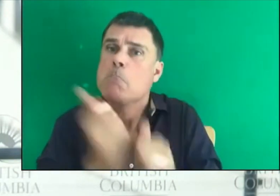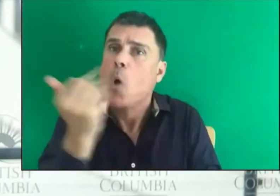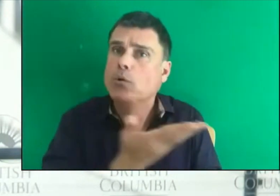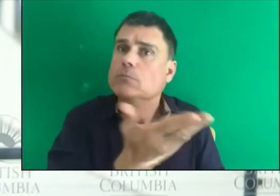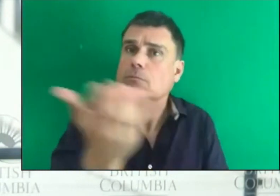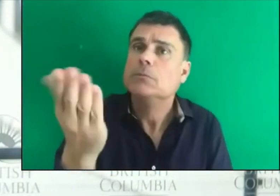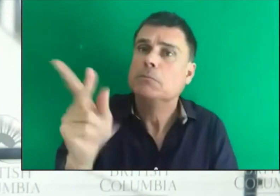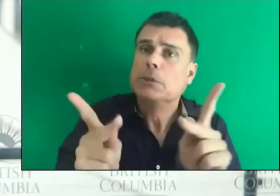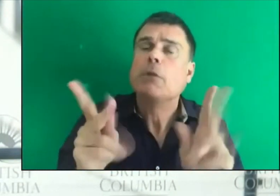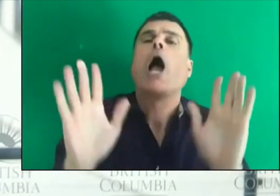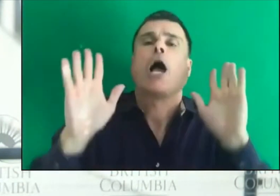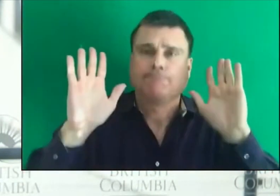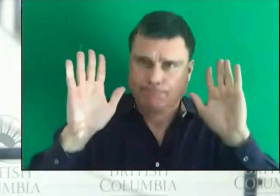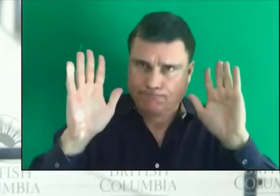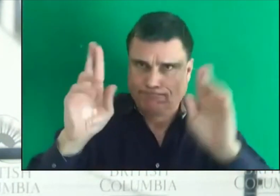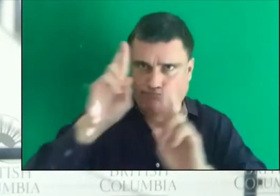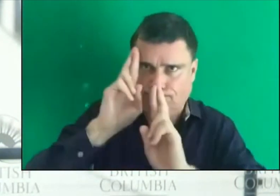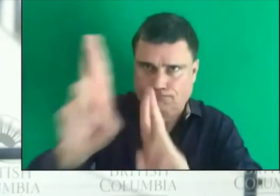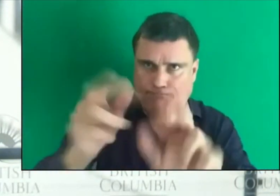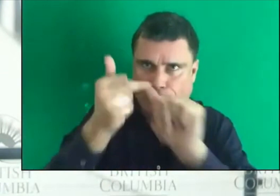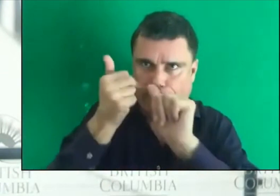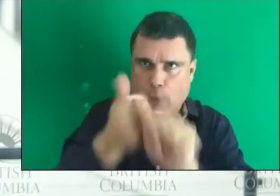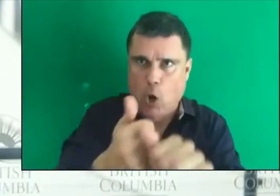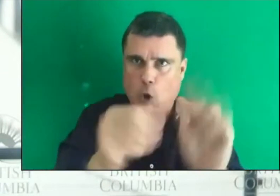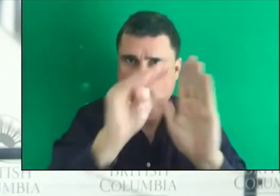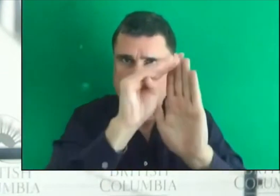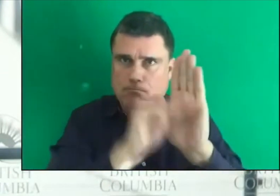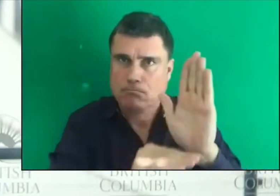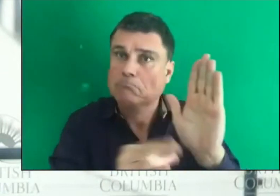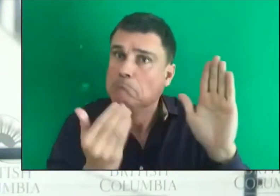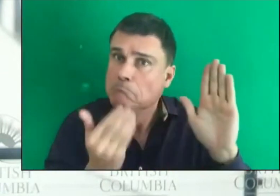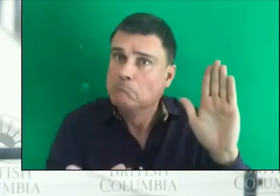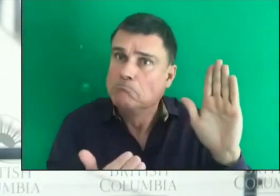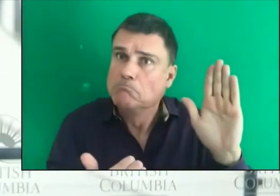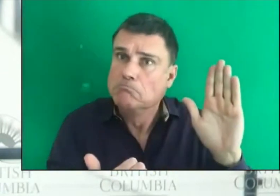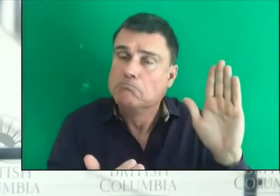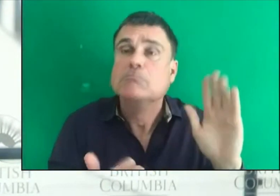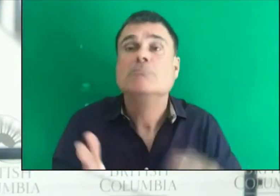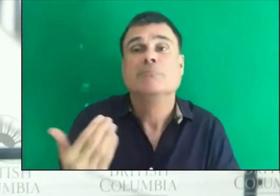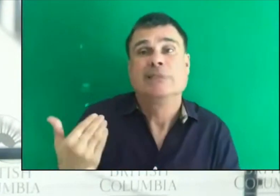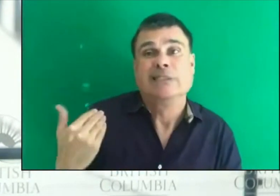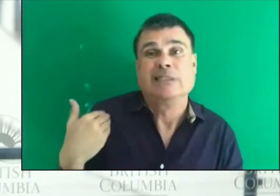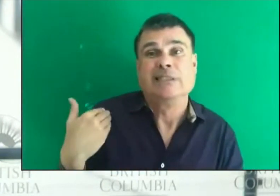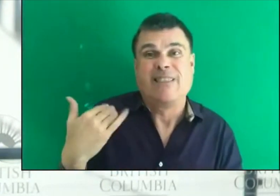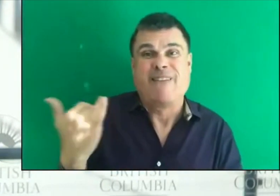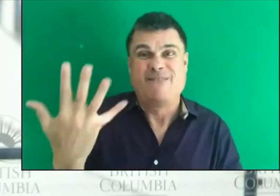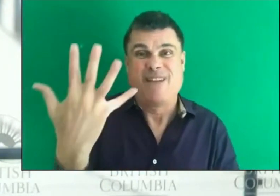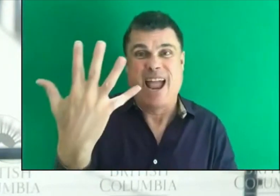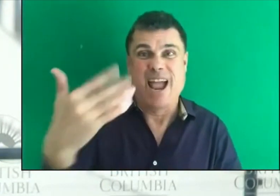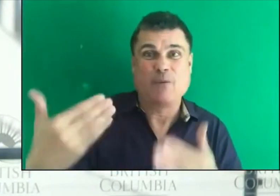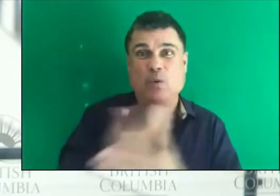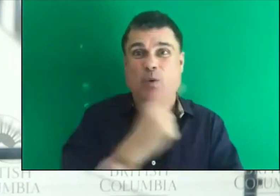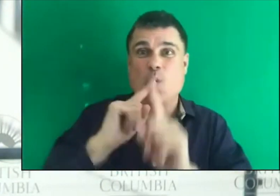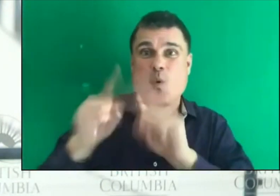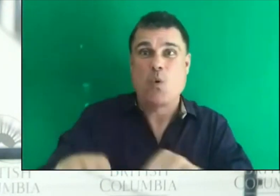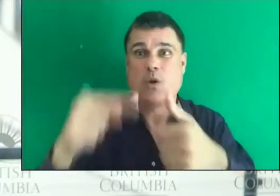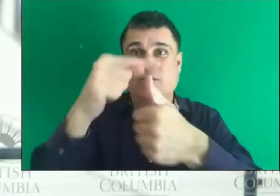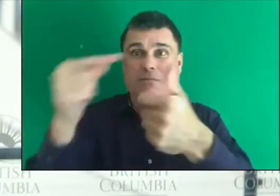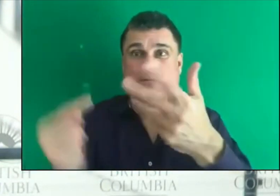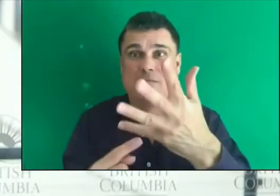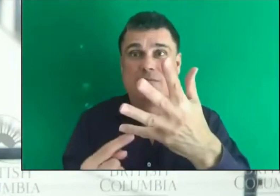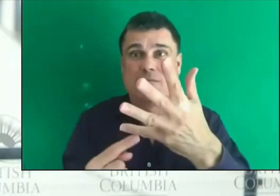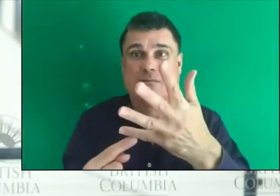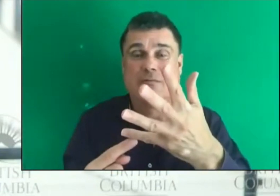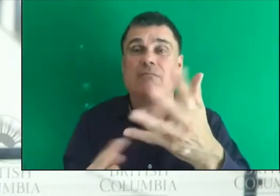not made a focus of enforcement, and we don't necessarily need to enforce it. These are the rules, and we know